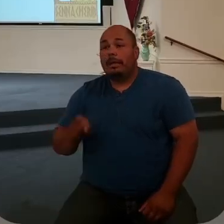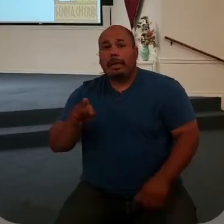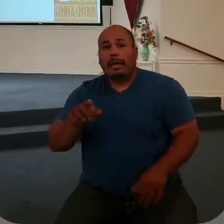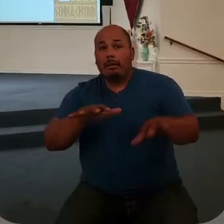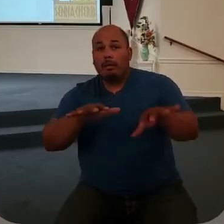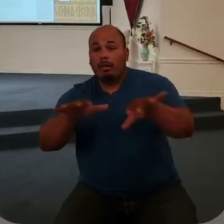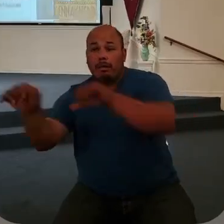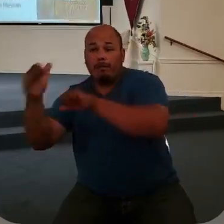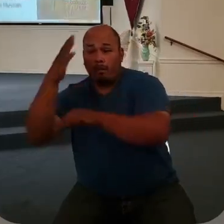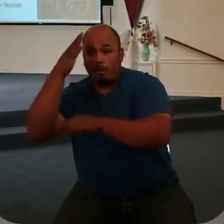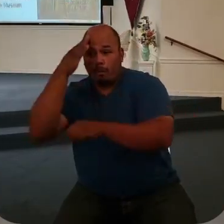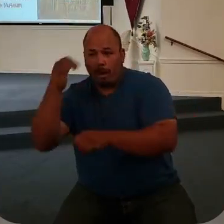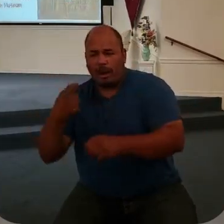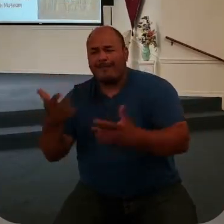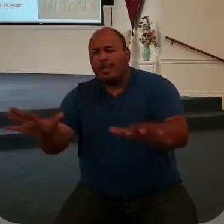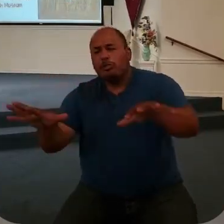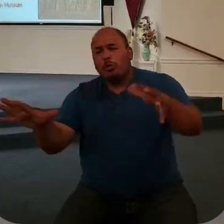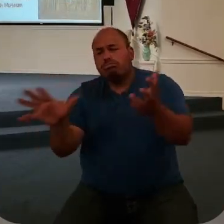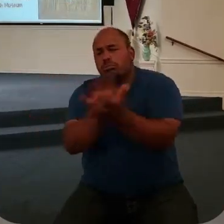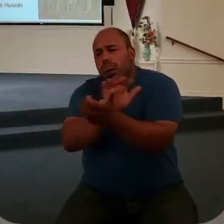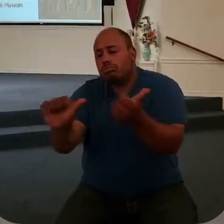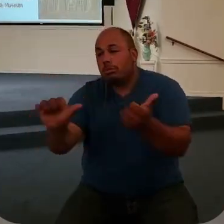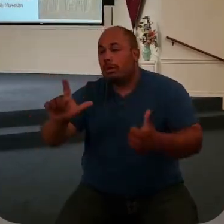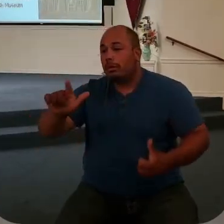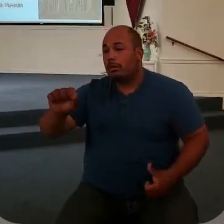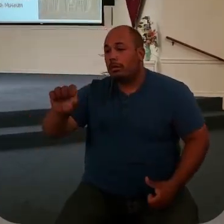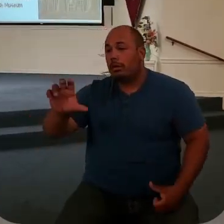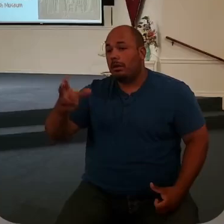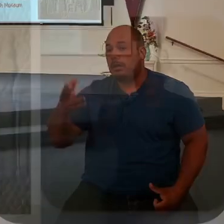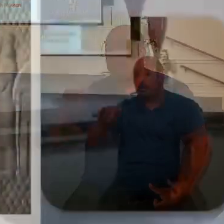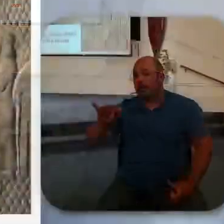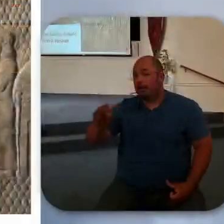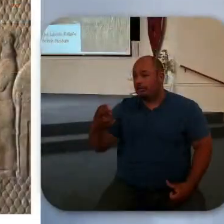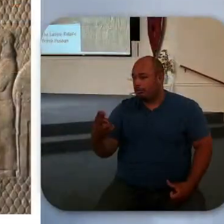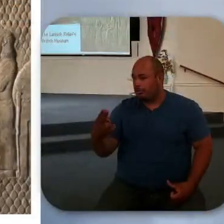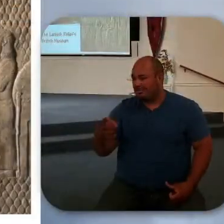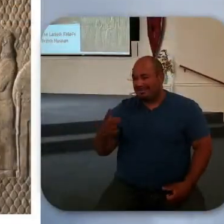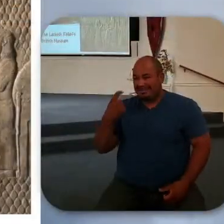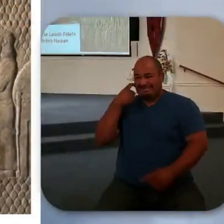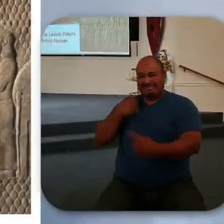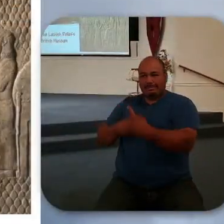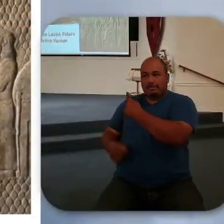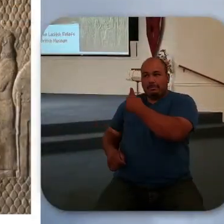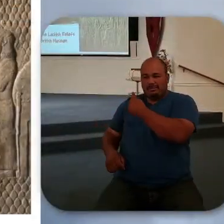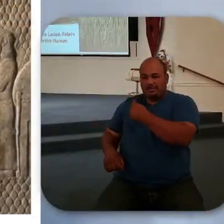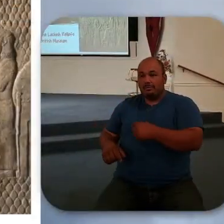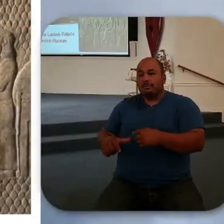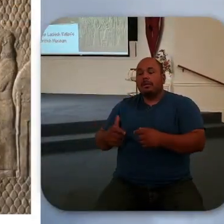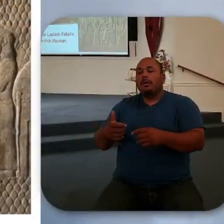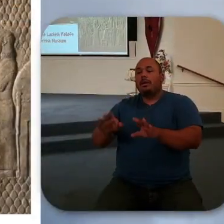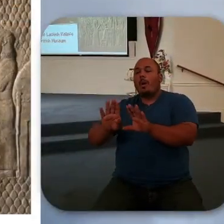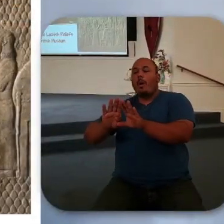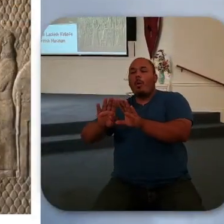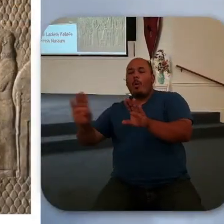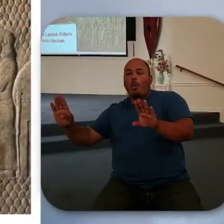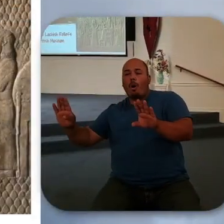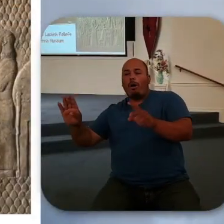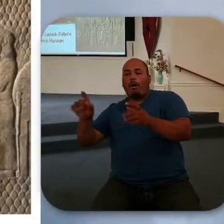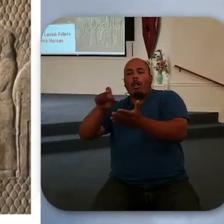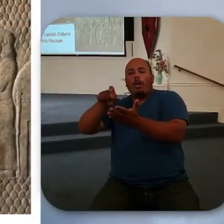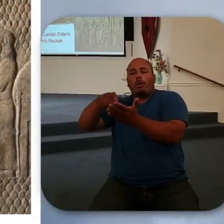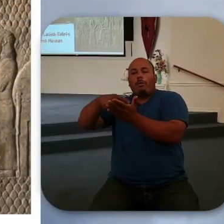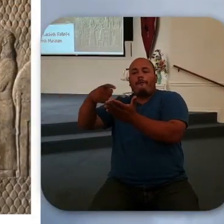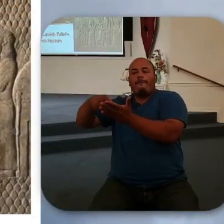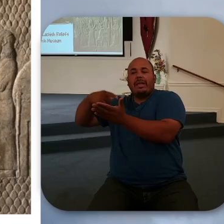find pictures of something called the Lachish reliefs. You see them on the pictures on the screen behind me. These are wall carvings that Sennacherib